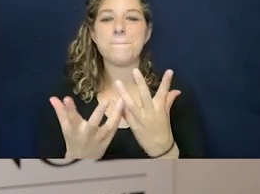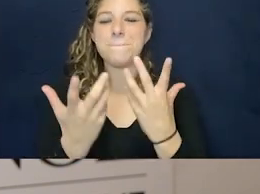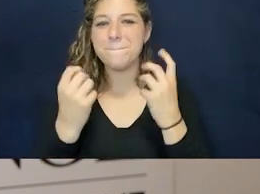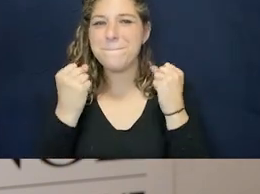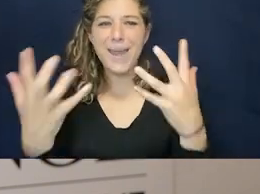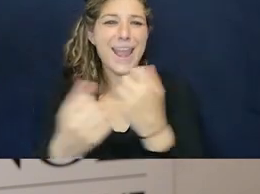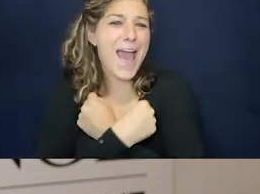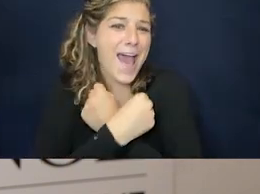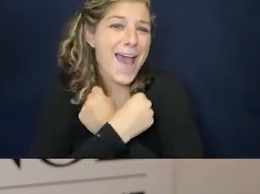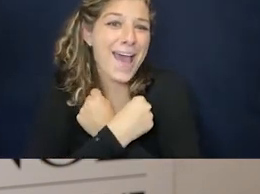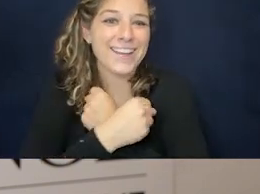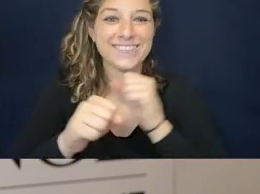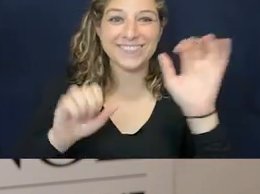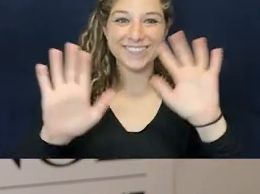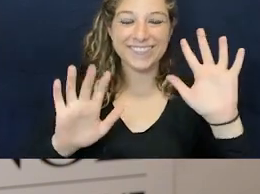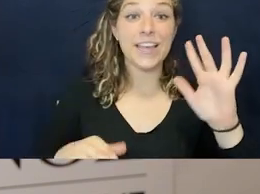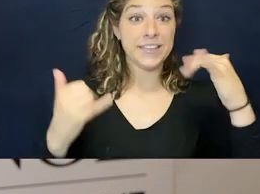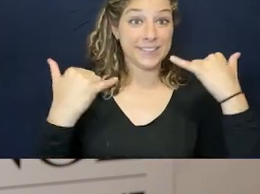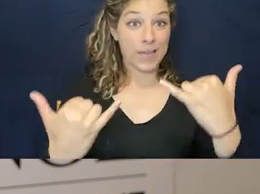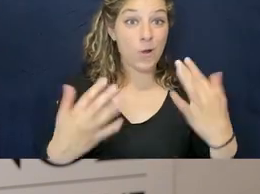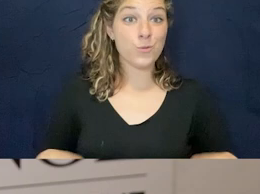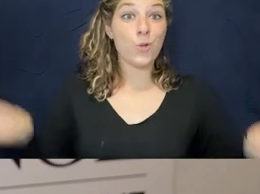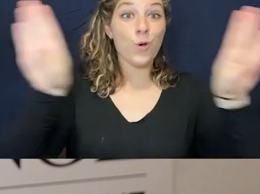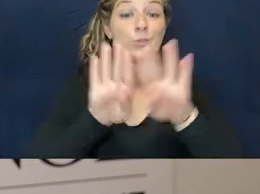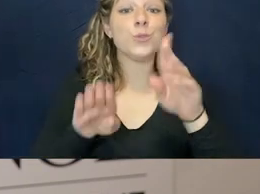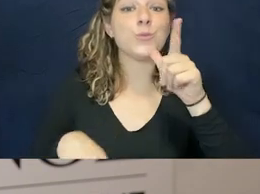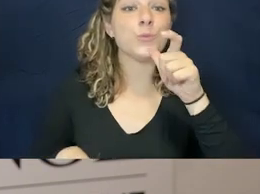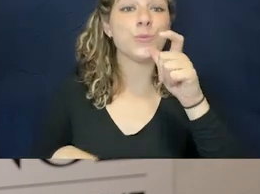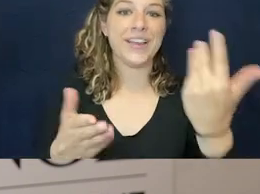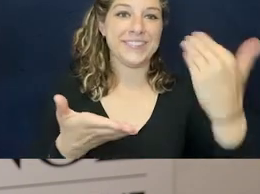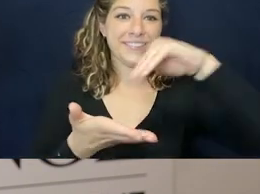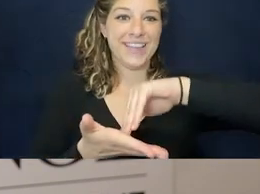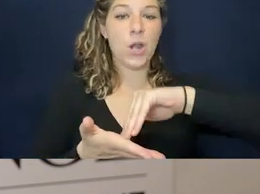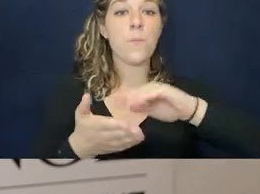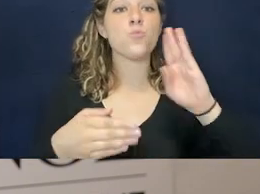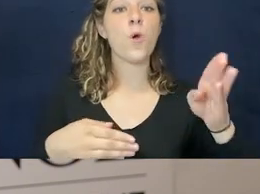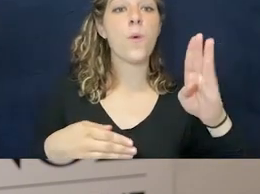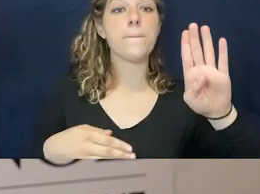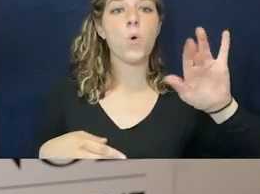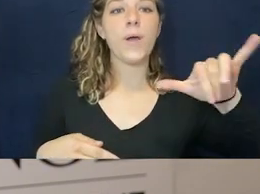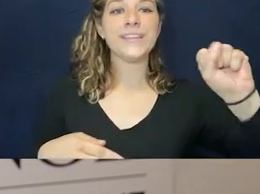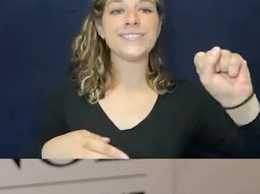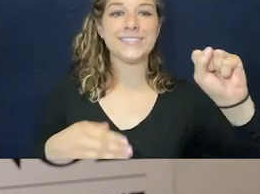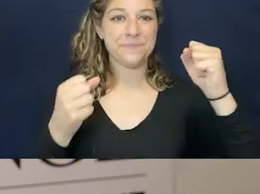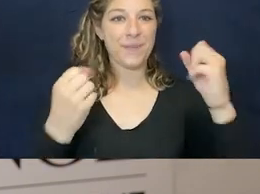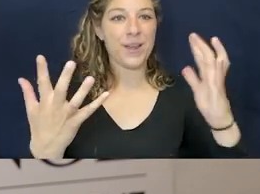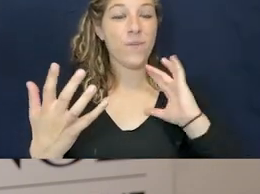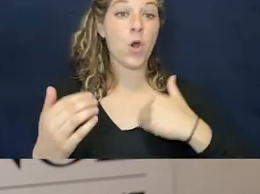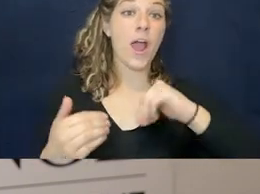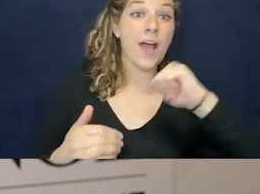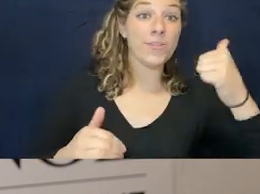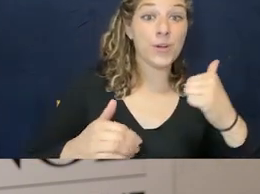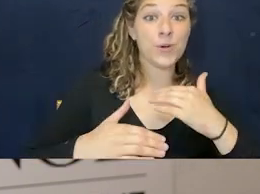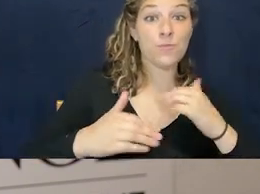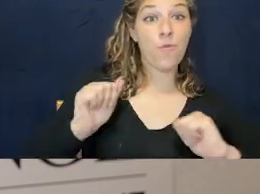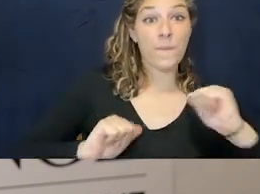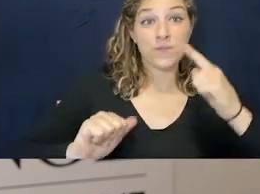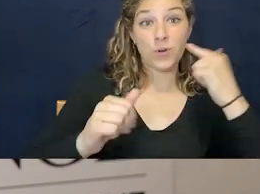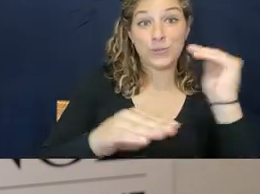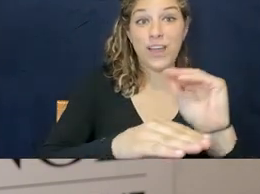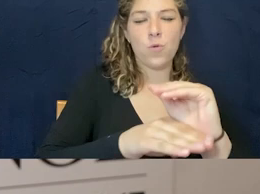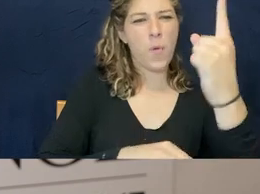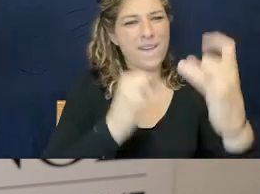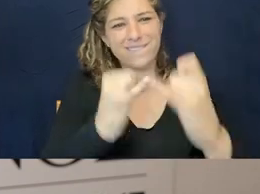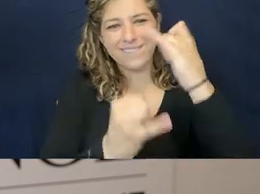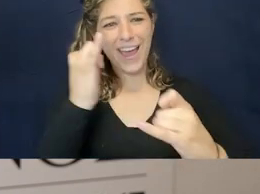of you around the world a billion hugs. And now to close us out, here again are the Broadway Boys, along with many of our